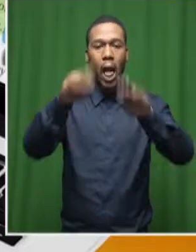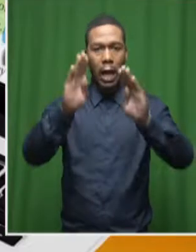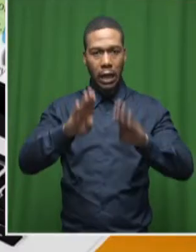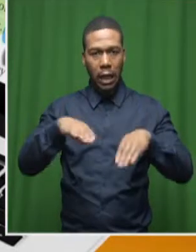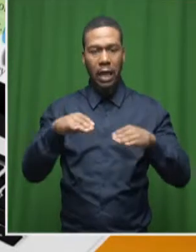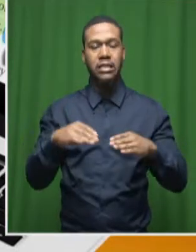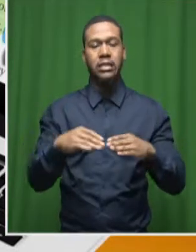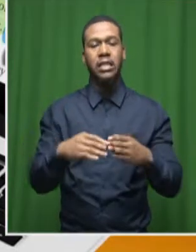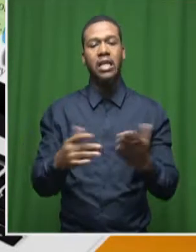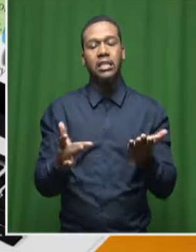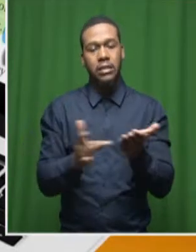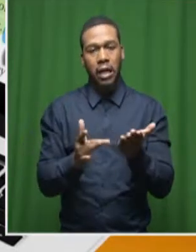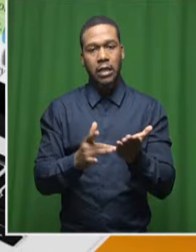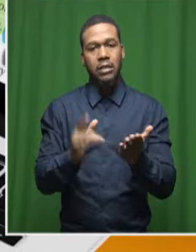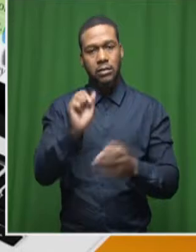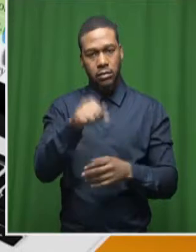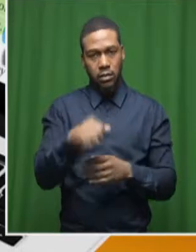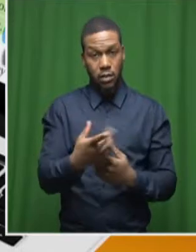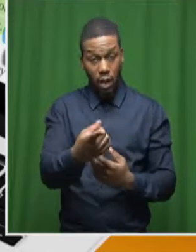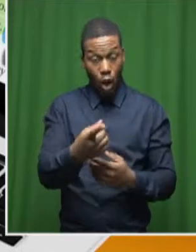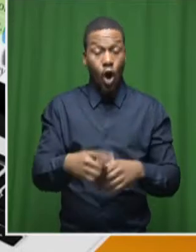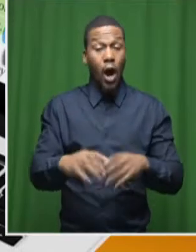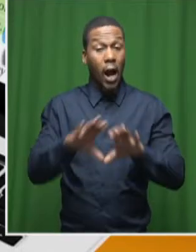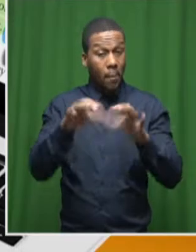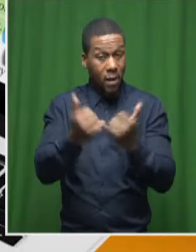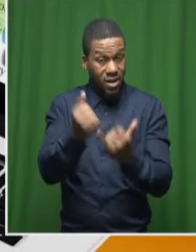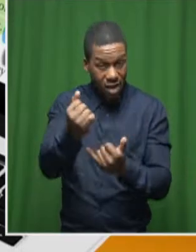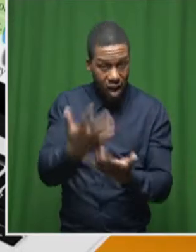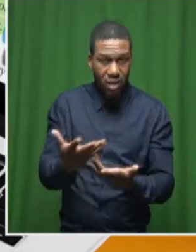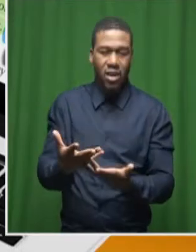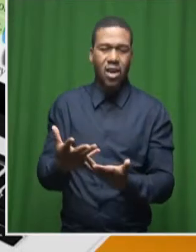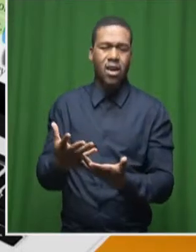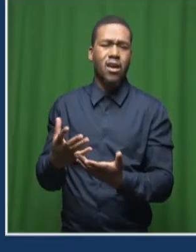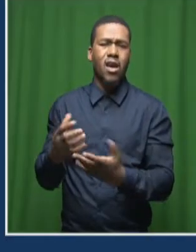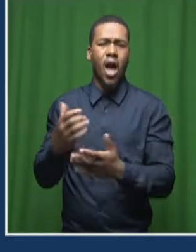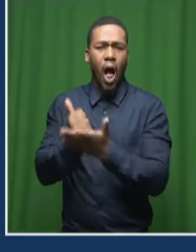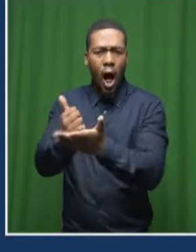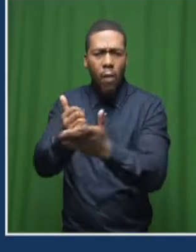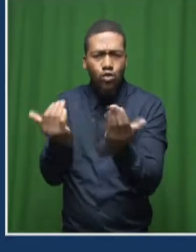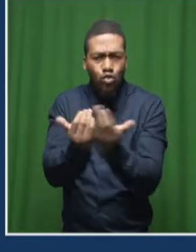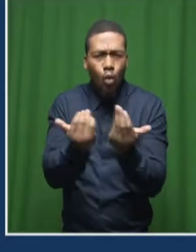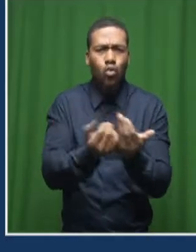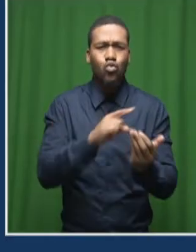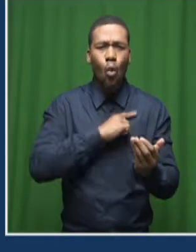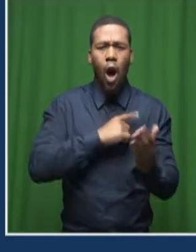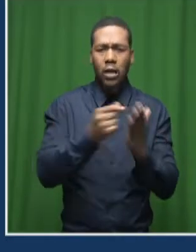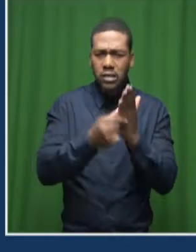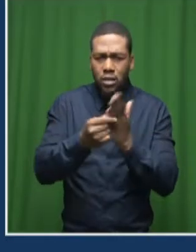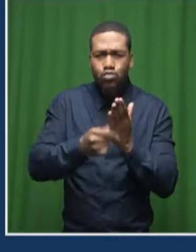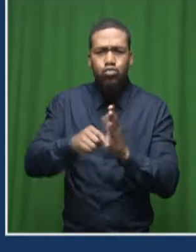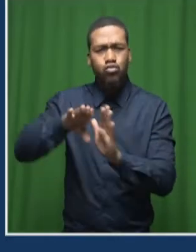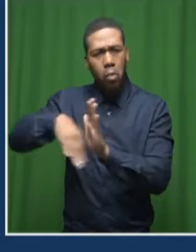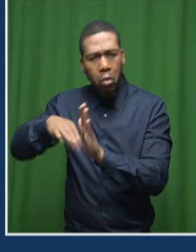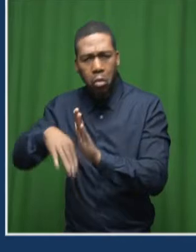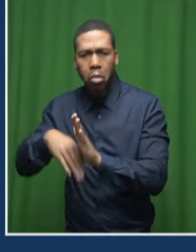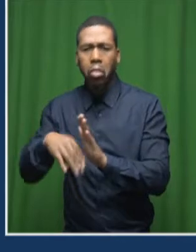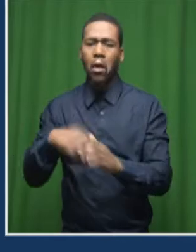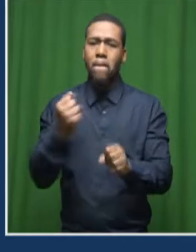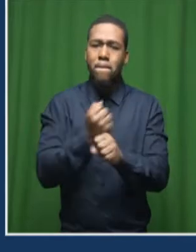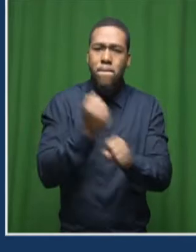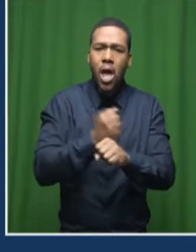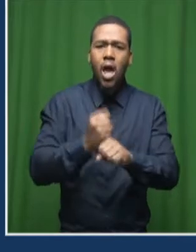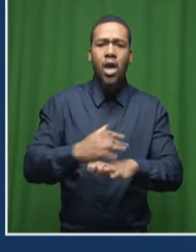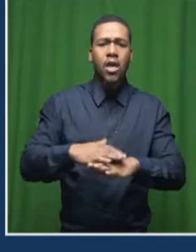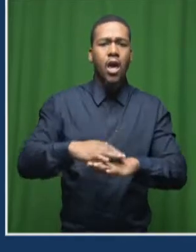using technology to address the shortage of textbooks, internet connectivity, and access to resources and digital content.